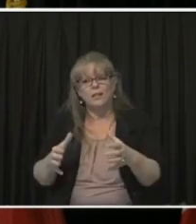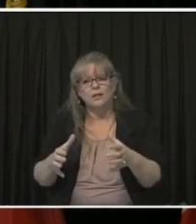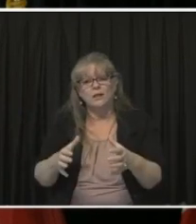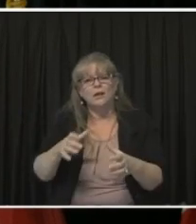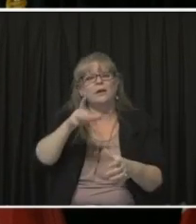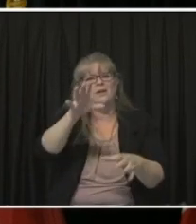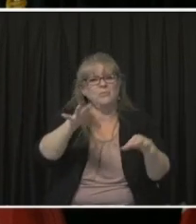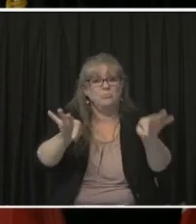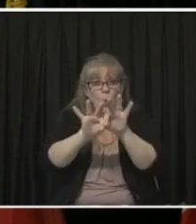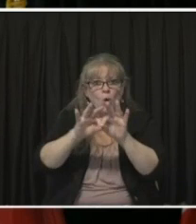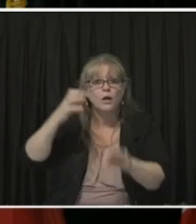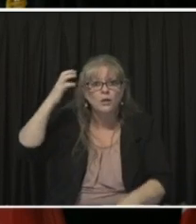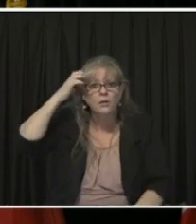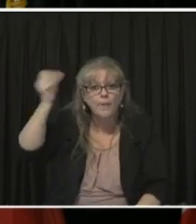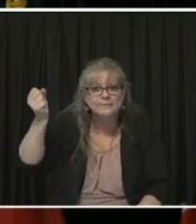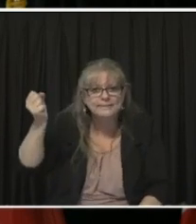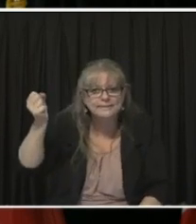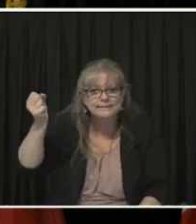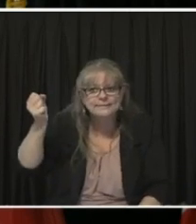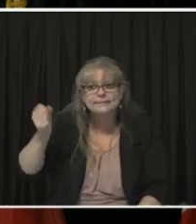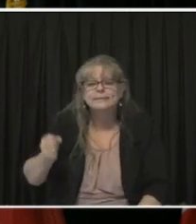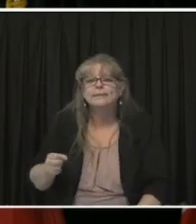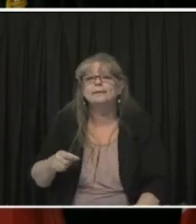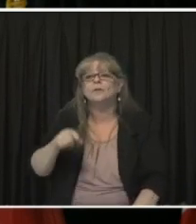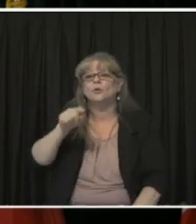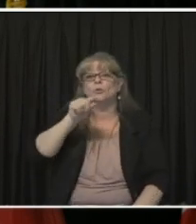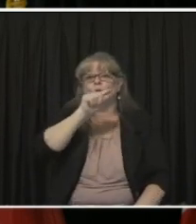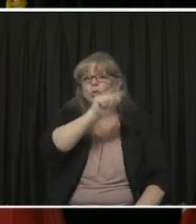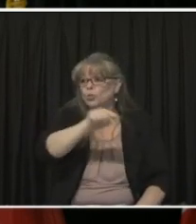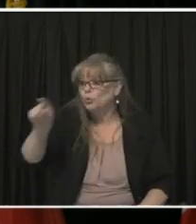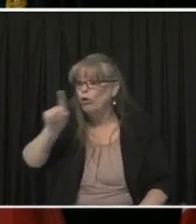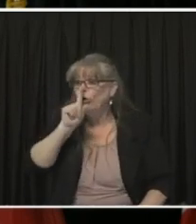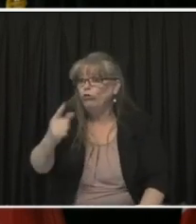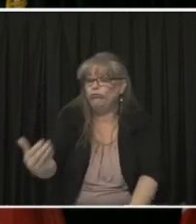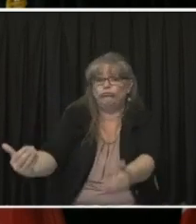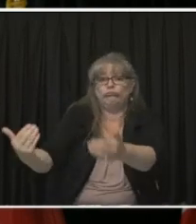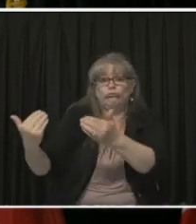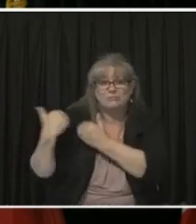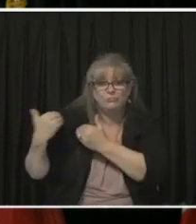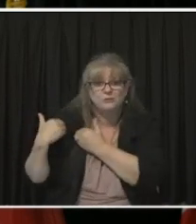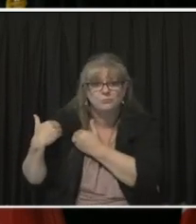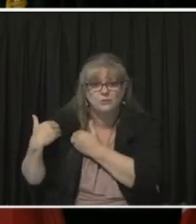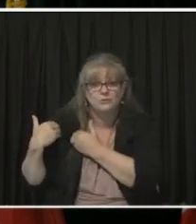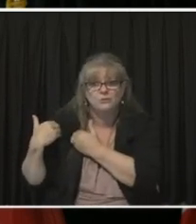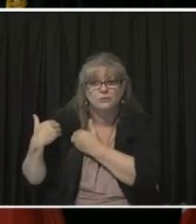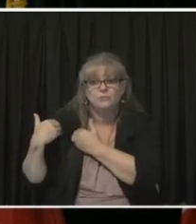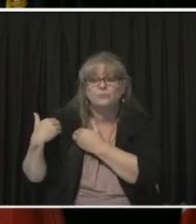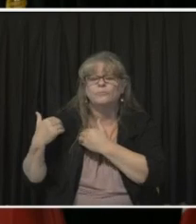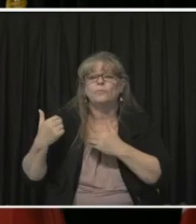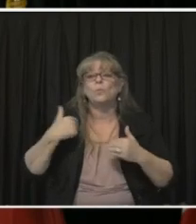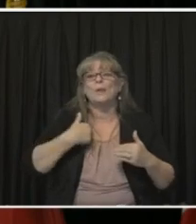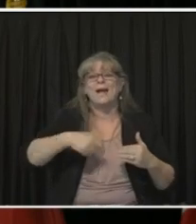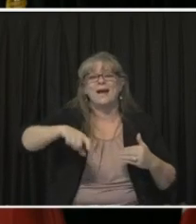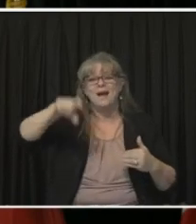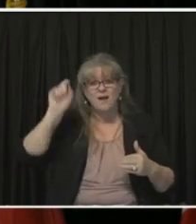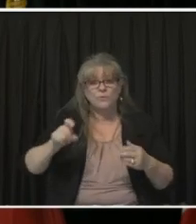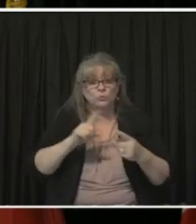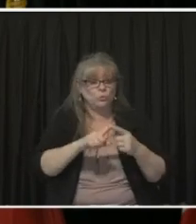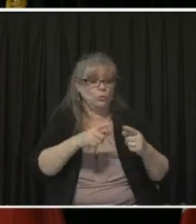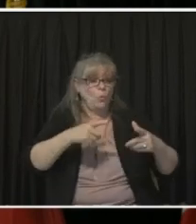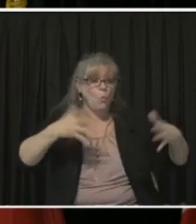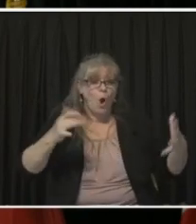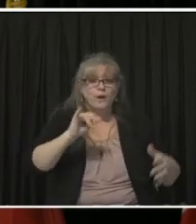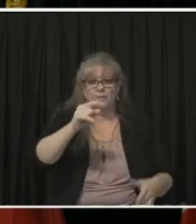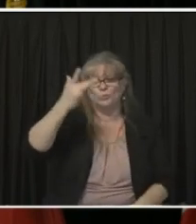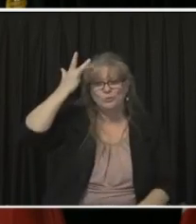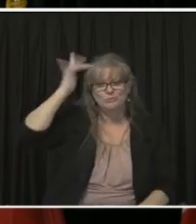It's exercising our individual responsibility in a way that is smart and that shows common sense